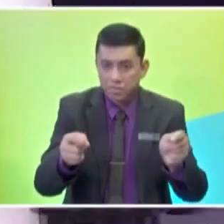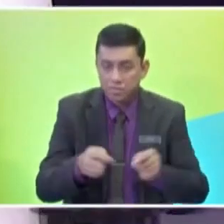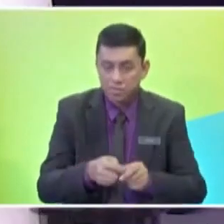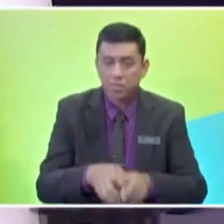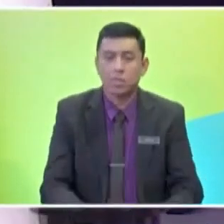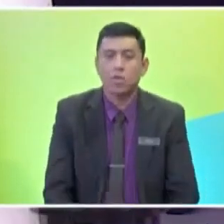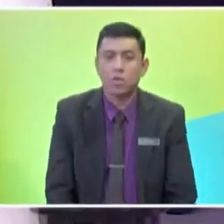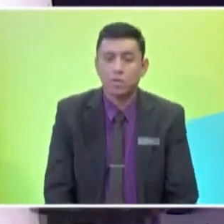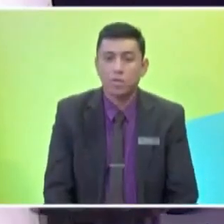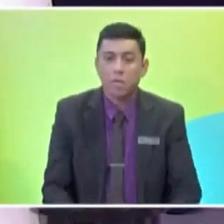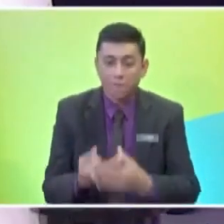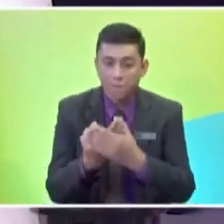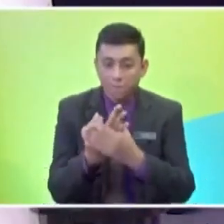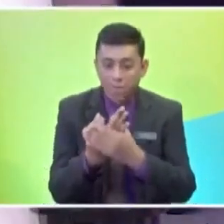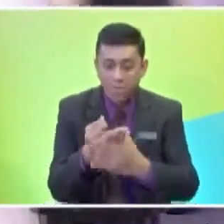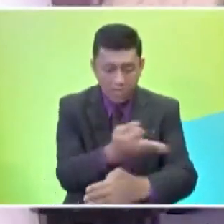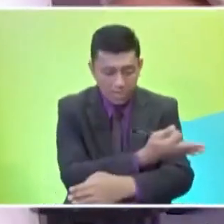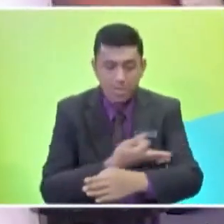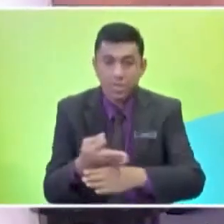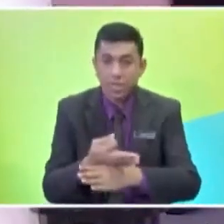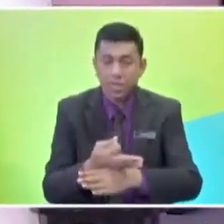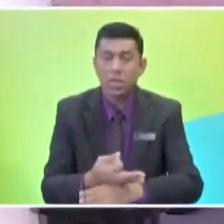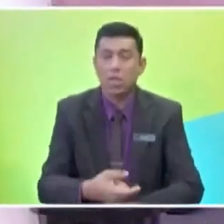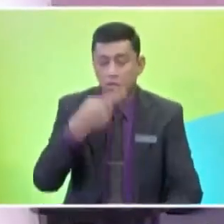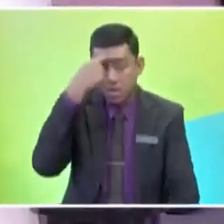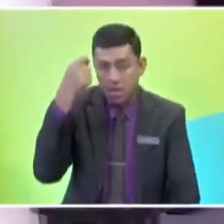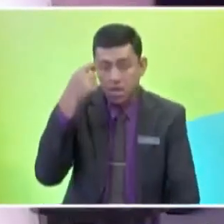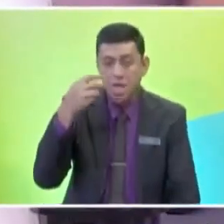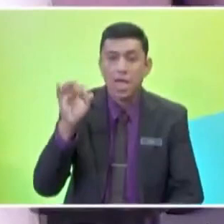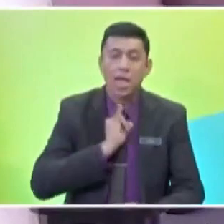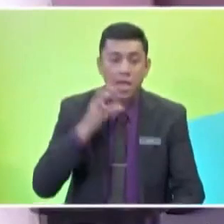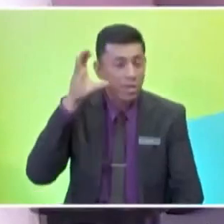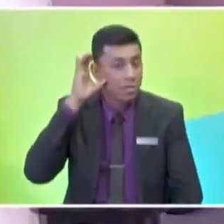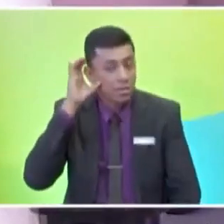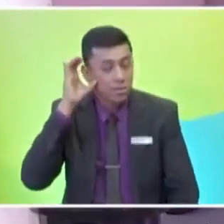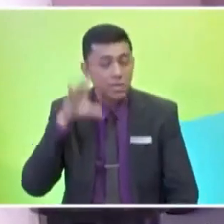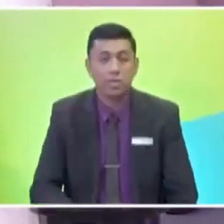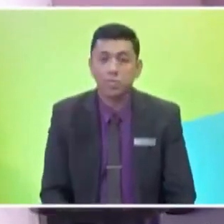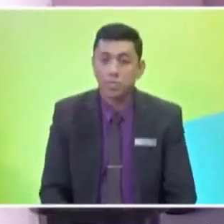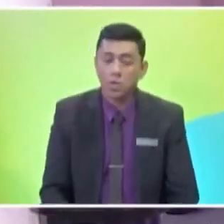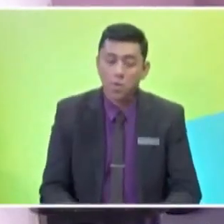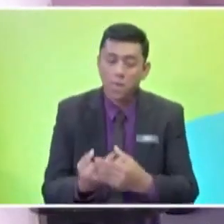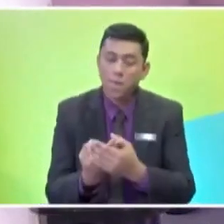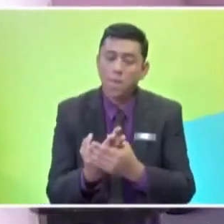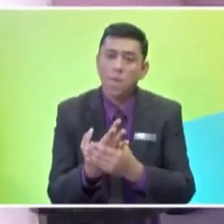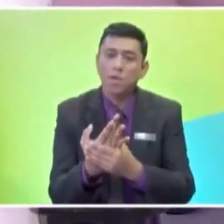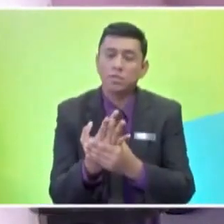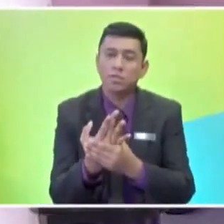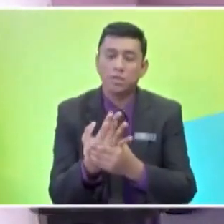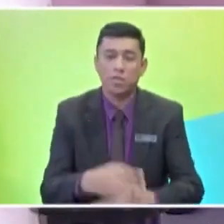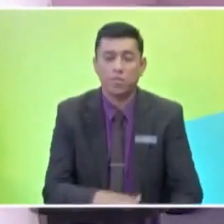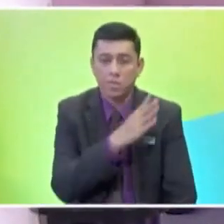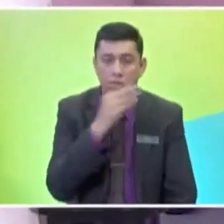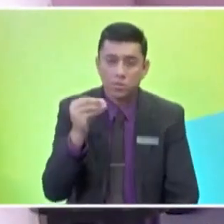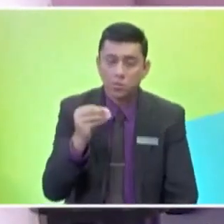heading to the other side of the field because I heard that they have greener field and